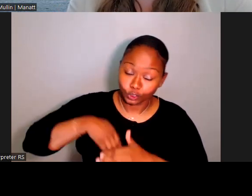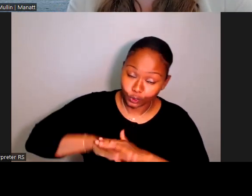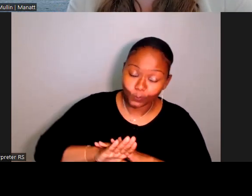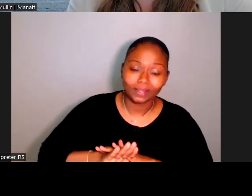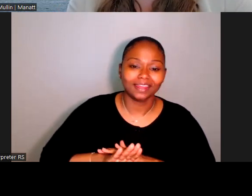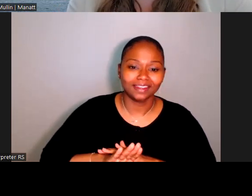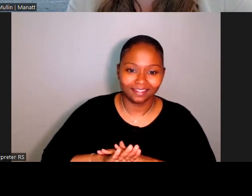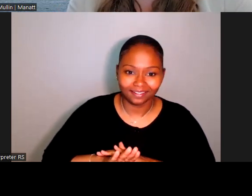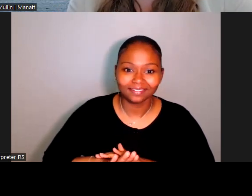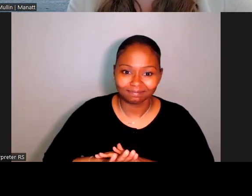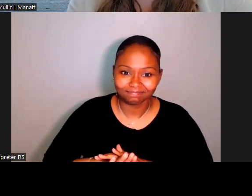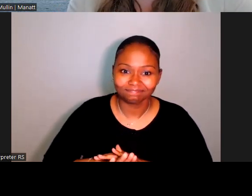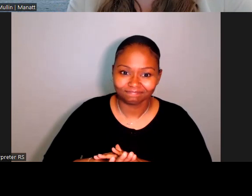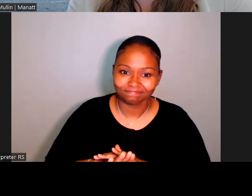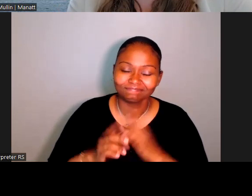time.